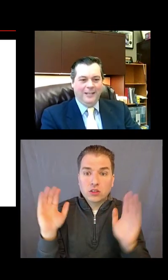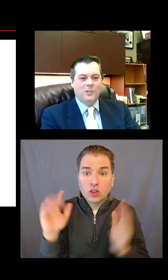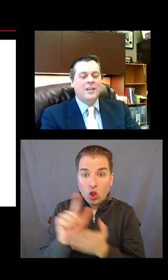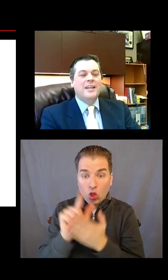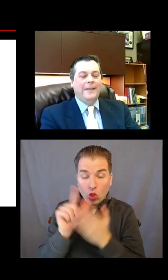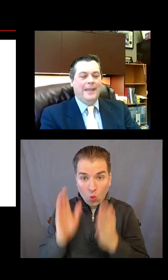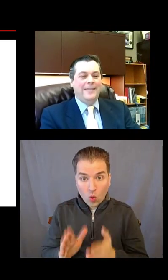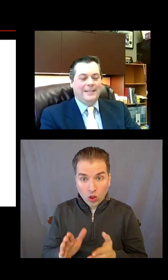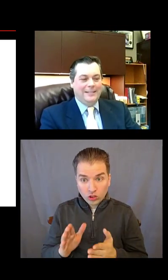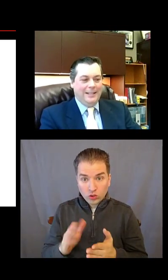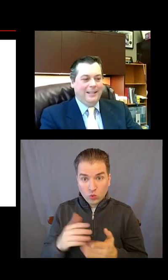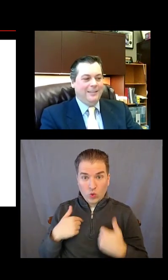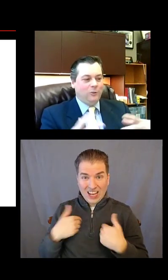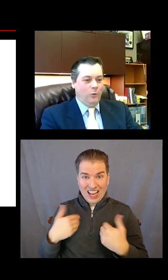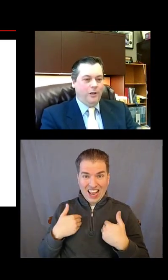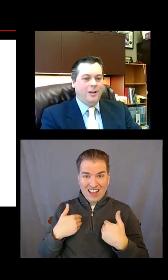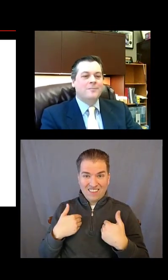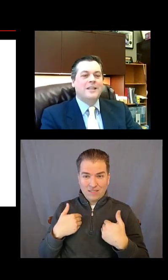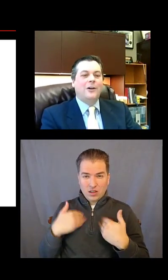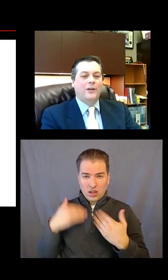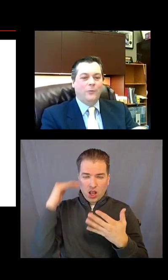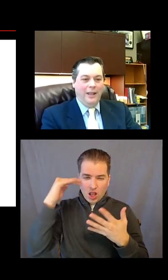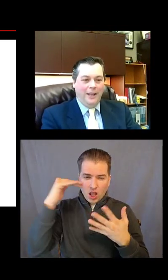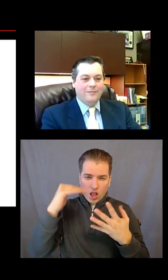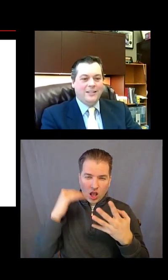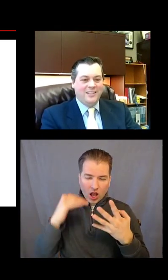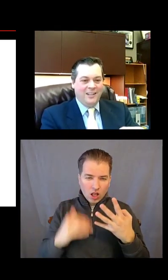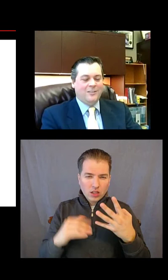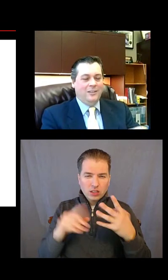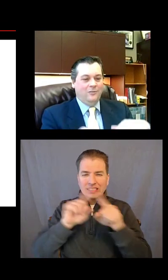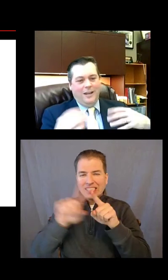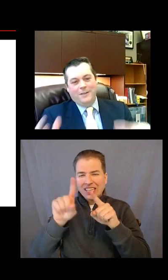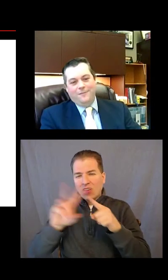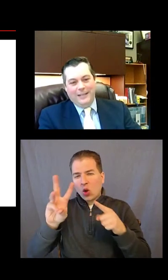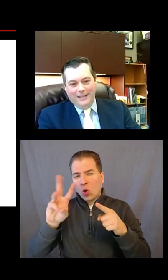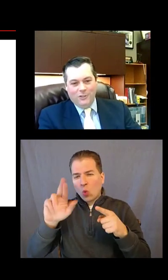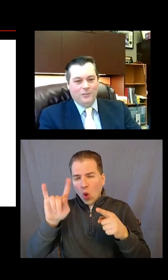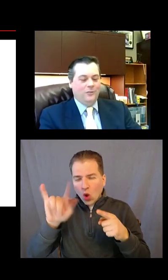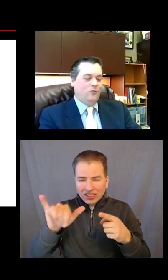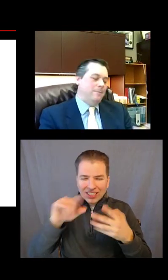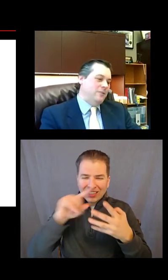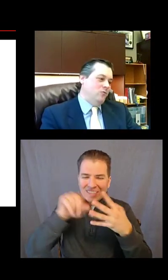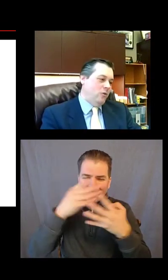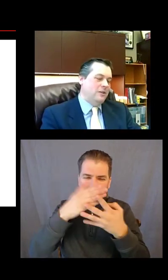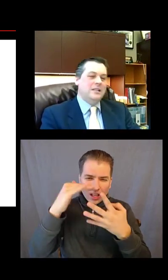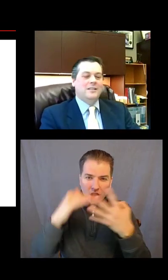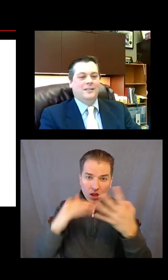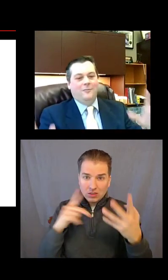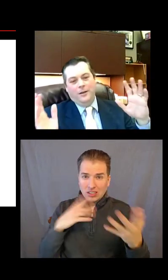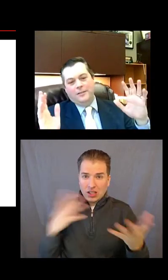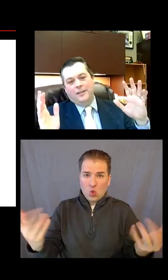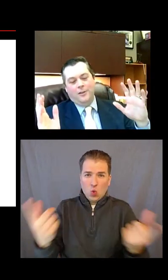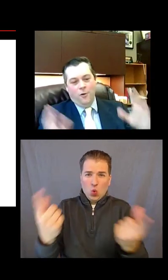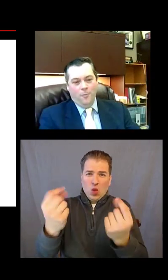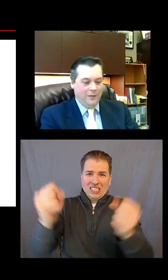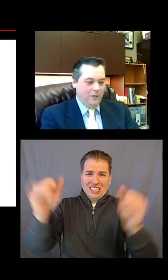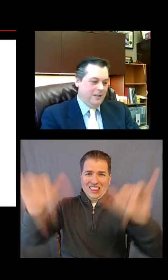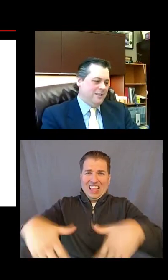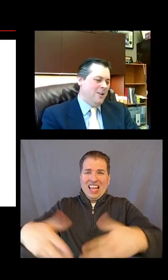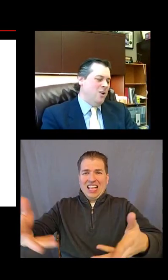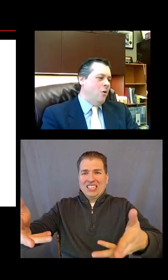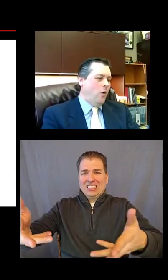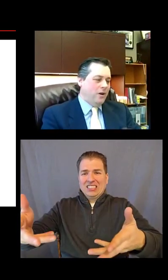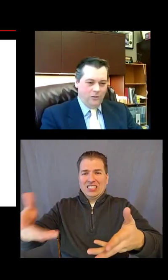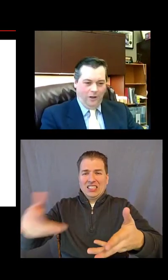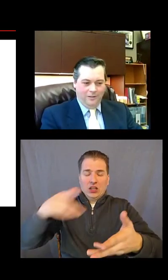be a page. And then they see that the lawyer comes out and we have these things, indemnification, reps and warranties, and everybody's like, oh my